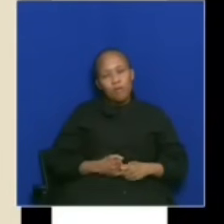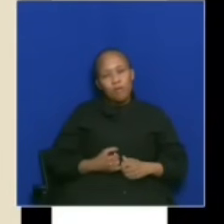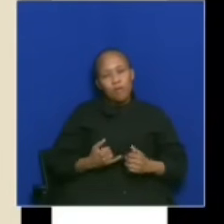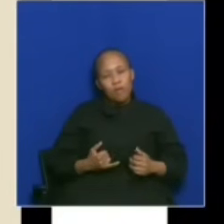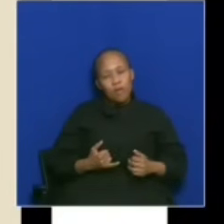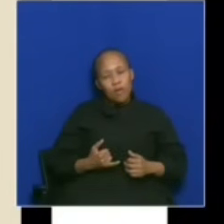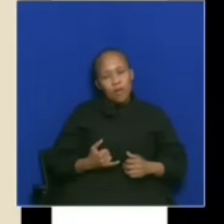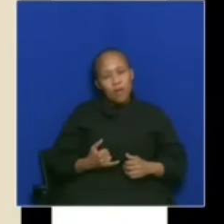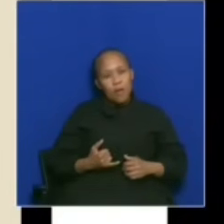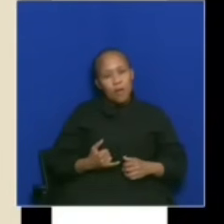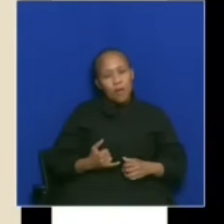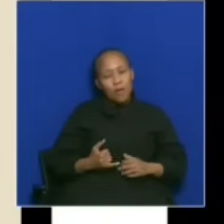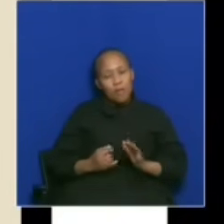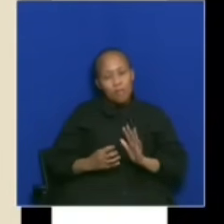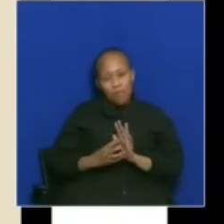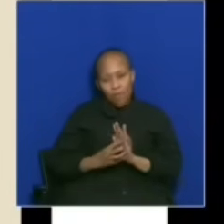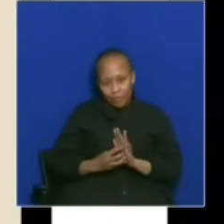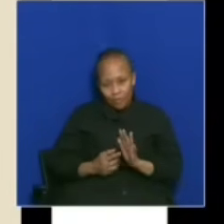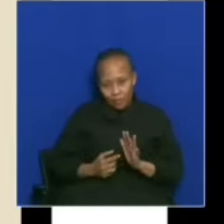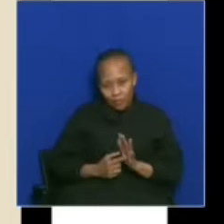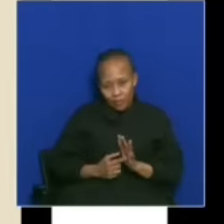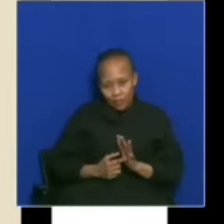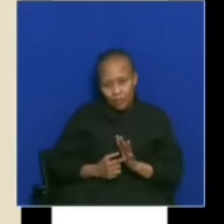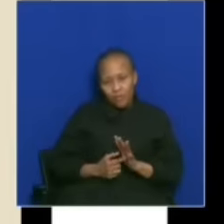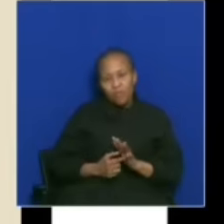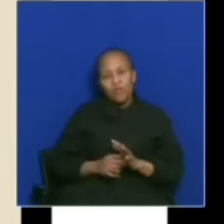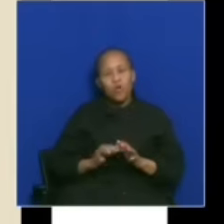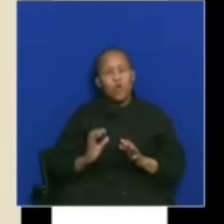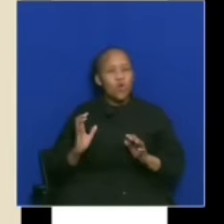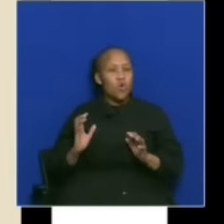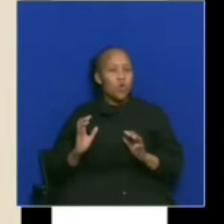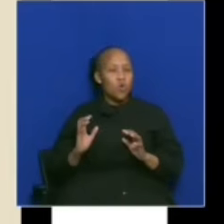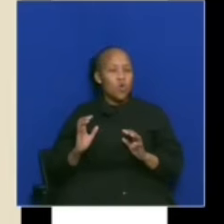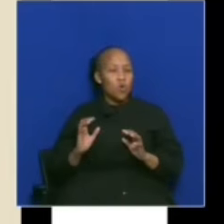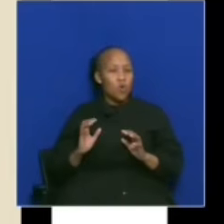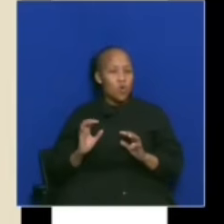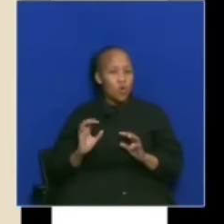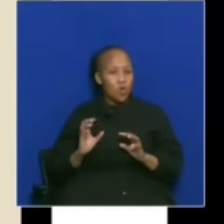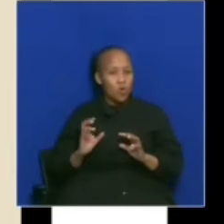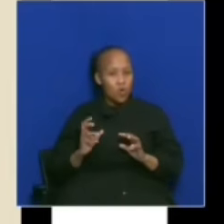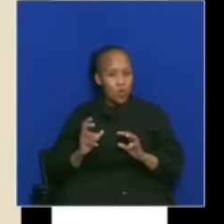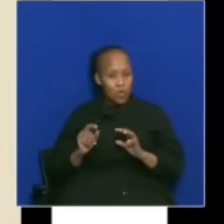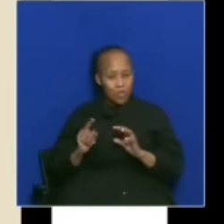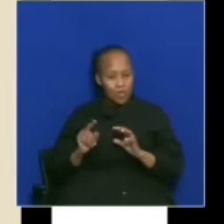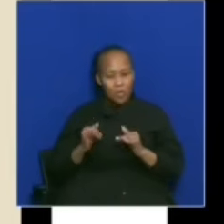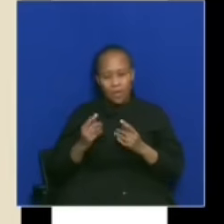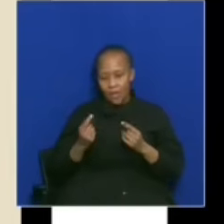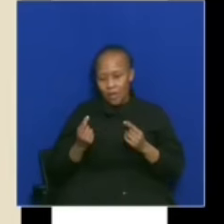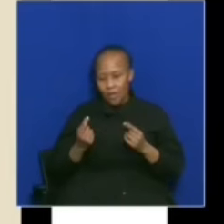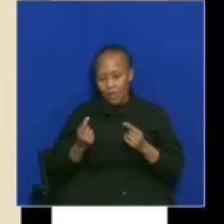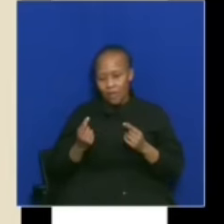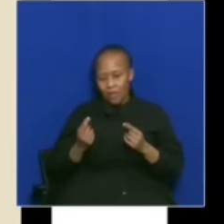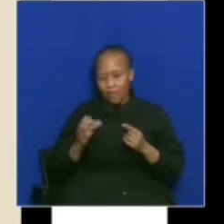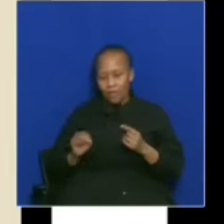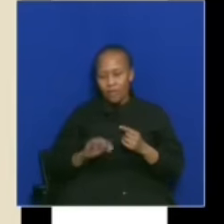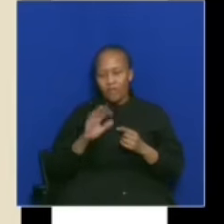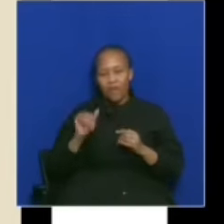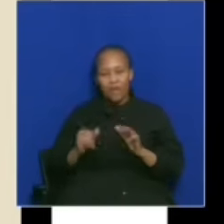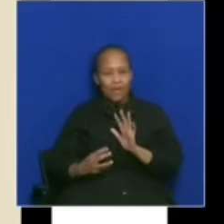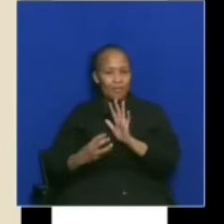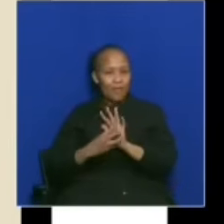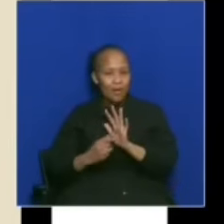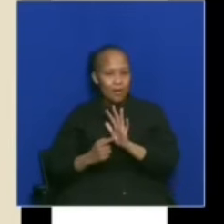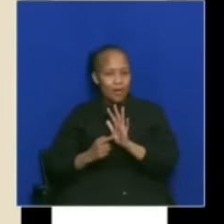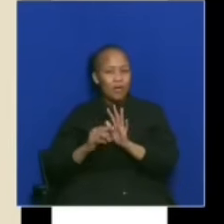Leaf are winning the illegal price war, with a number of its South African brands purchased below the MCT rising by 25%.